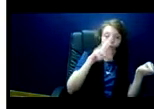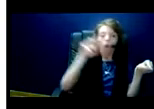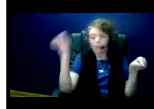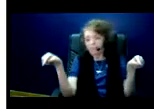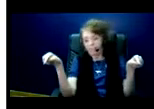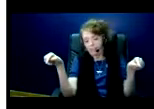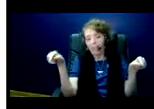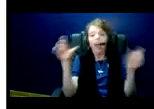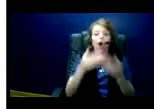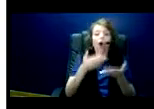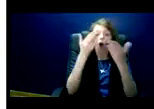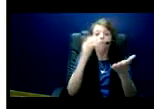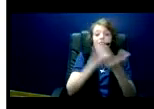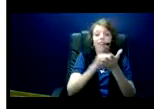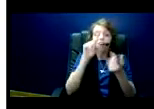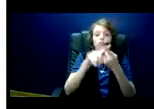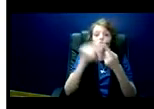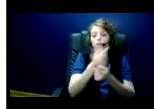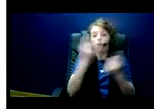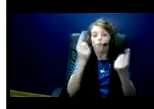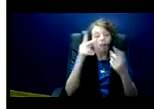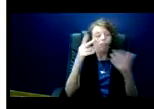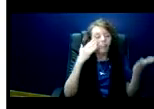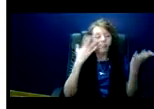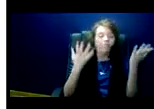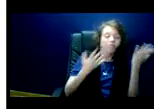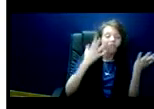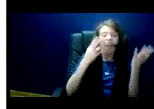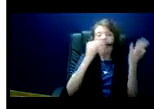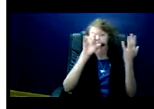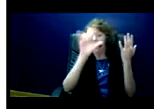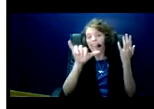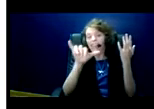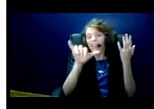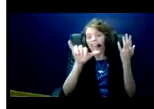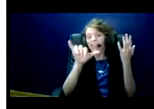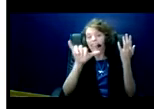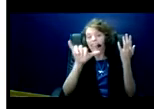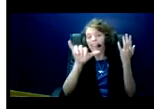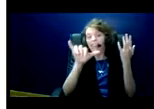to everybody instead of halfway through the lesson being like, you know what, Hayley, why don't you do this instead?